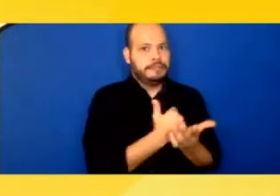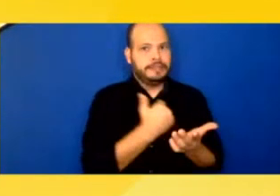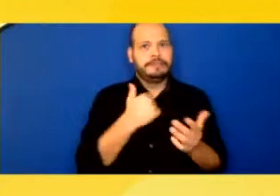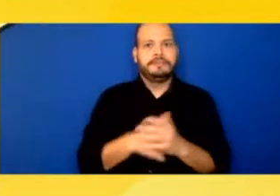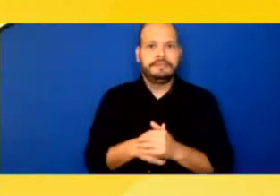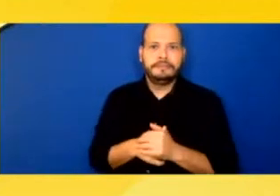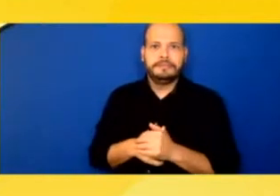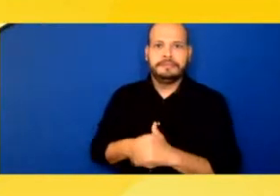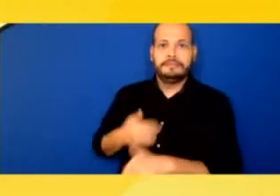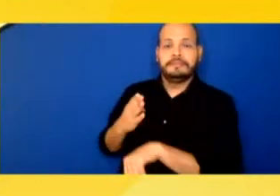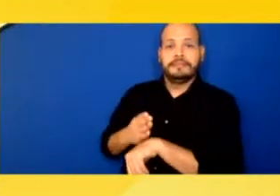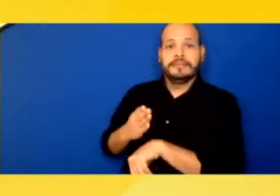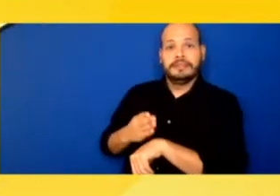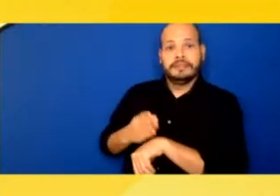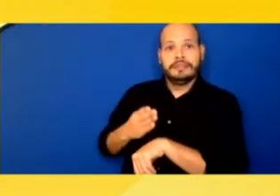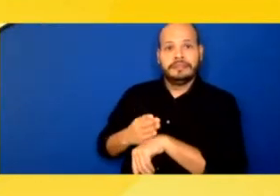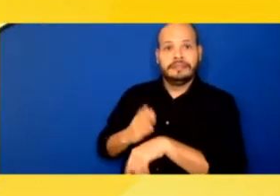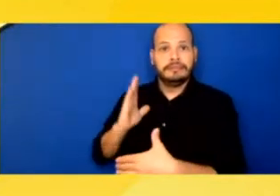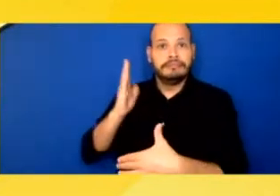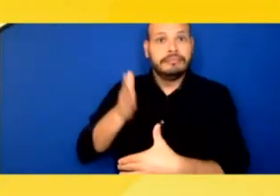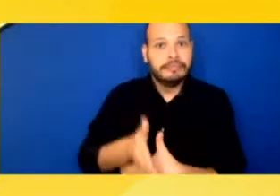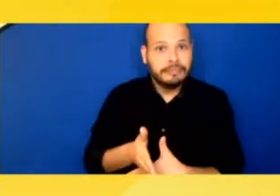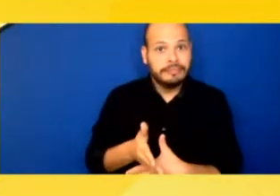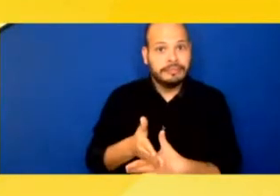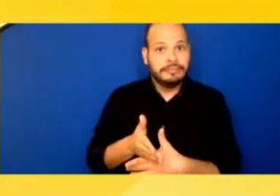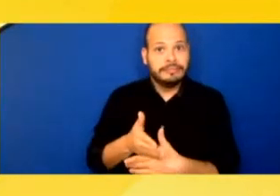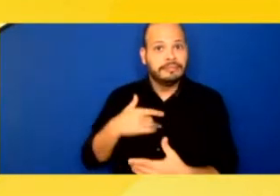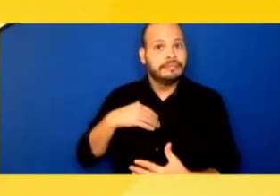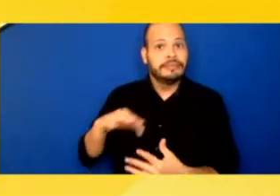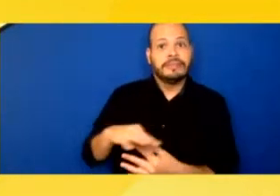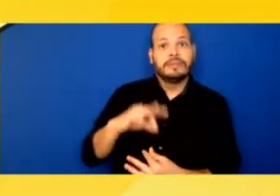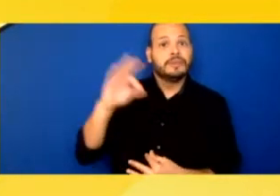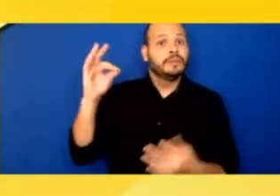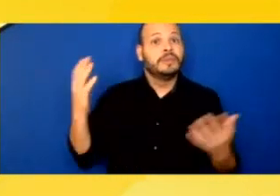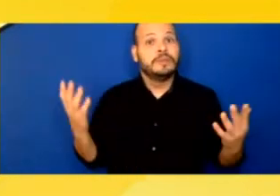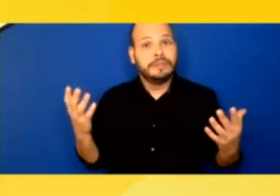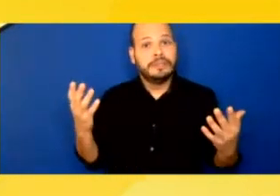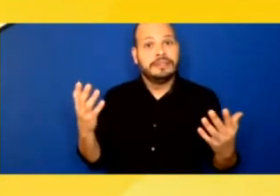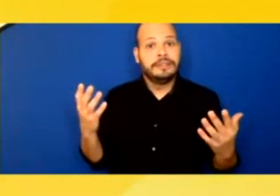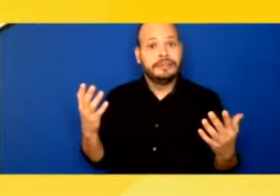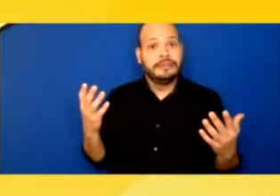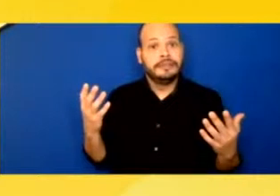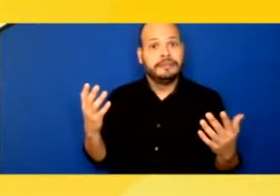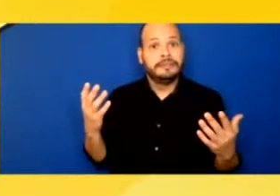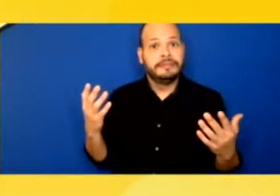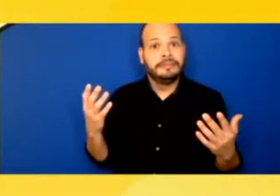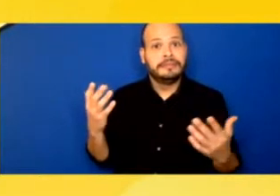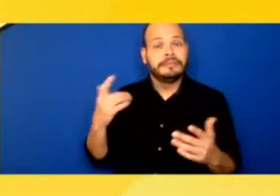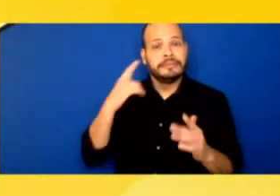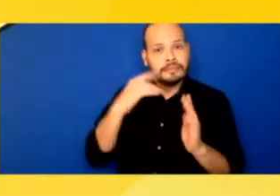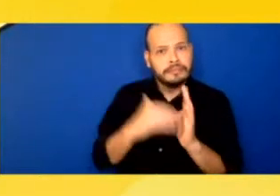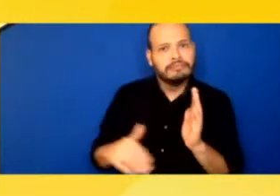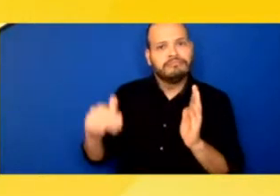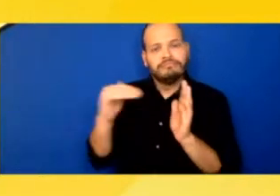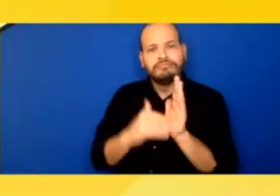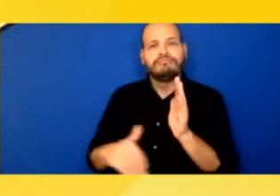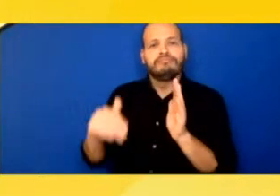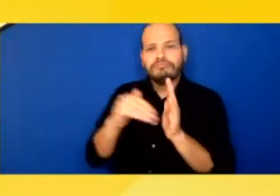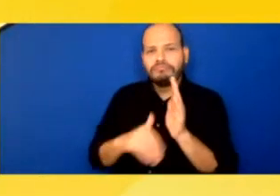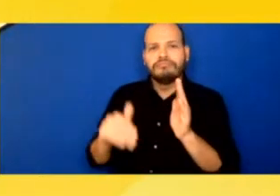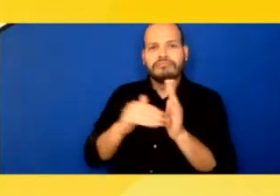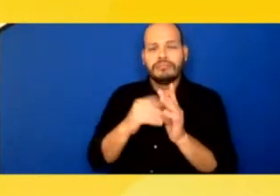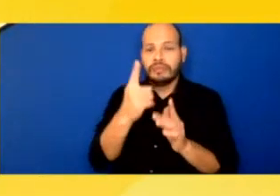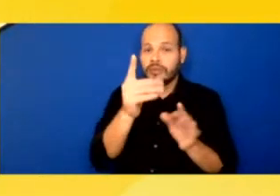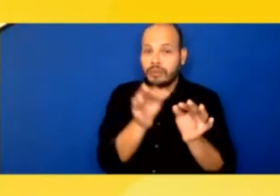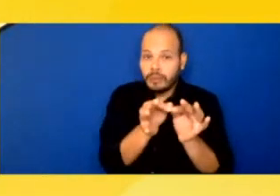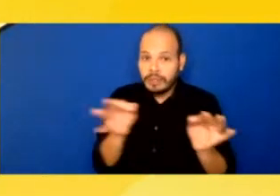days has been this simple line from a song that was sung in the face of things worse than we are experiencing